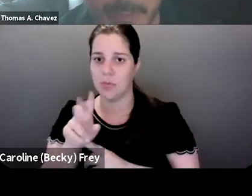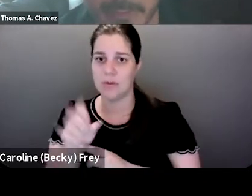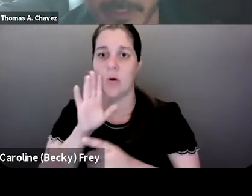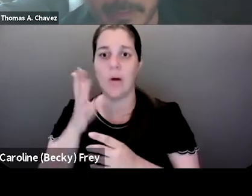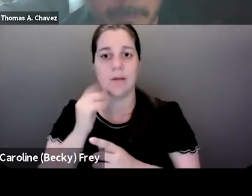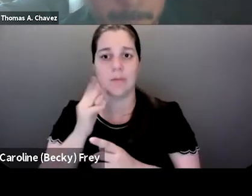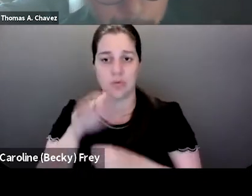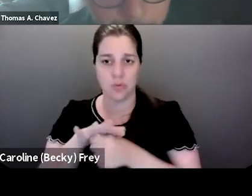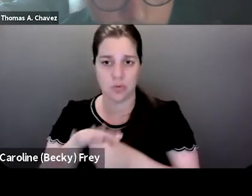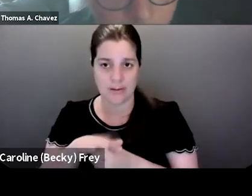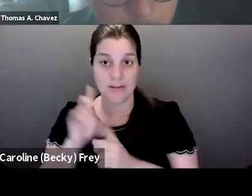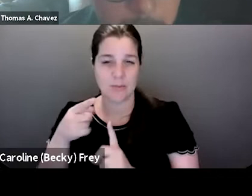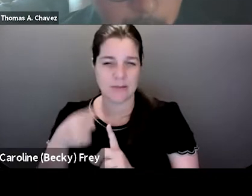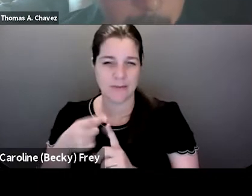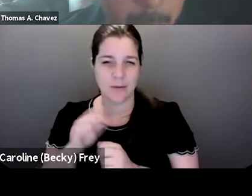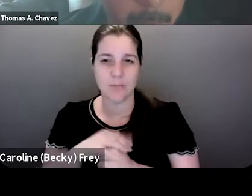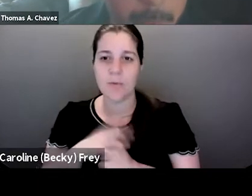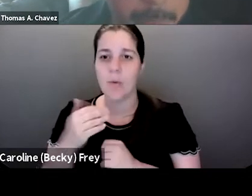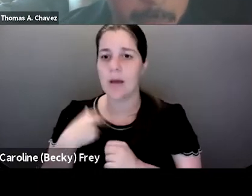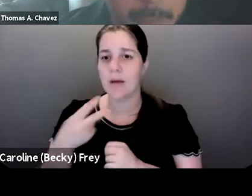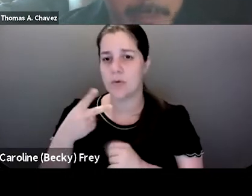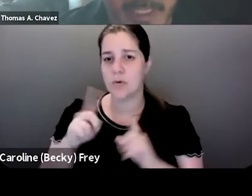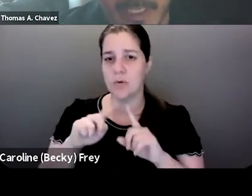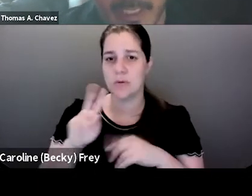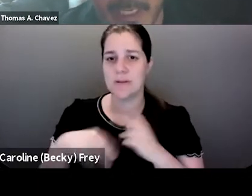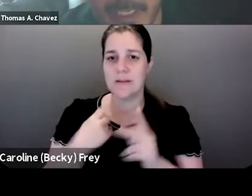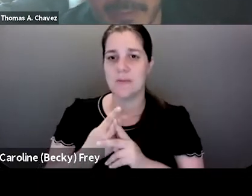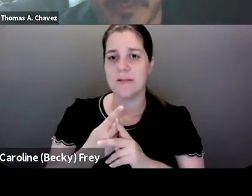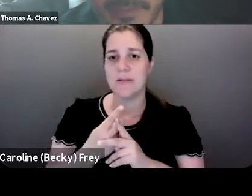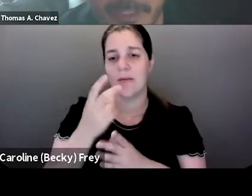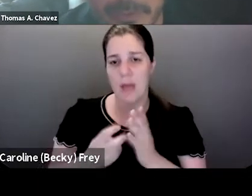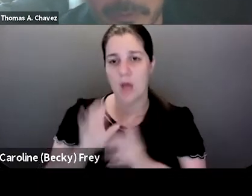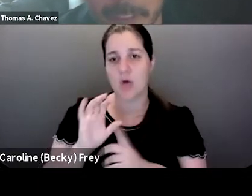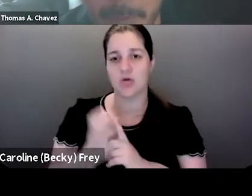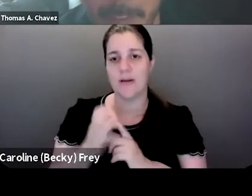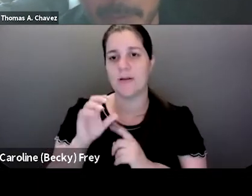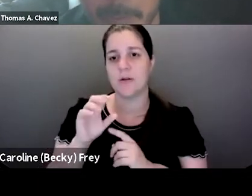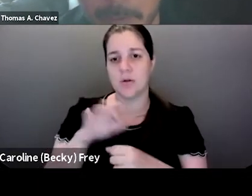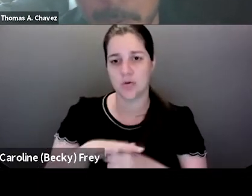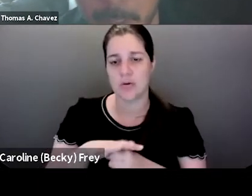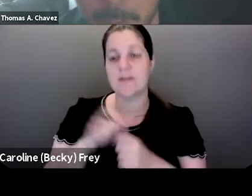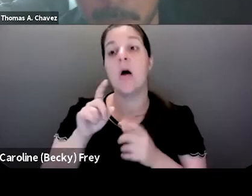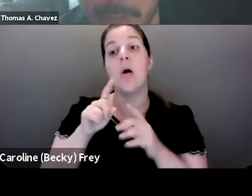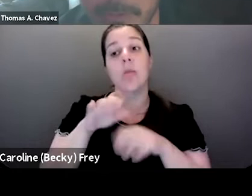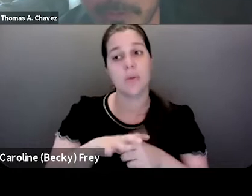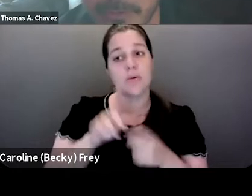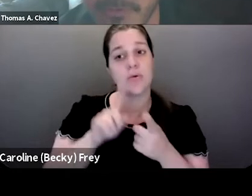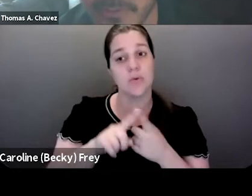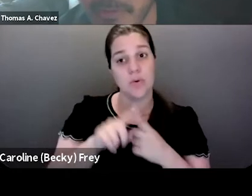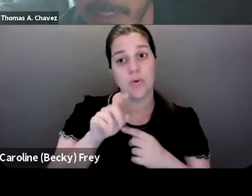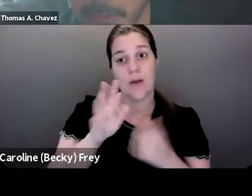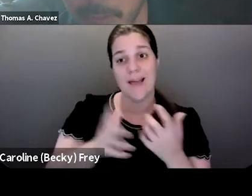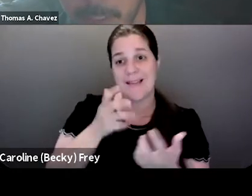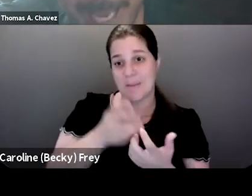stress. In particular, there are 2 types of acculturative stress, including the pressure to assimilate as well as stress due